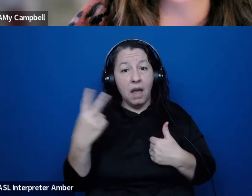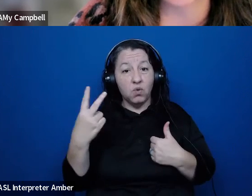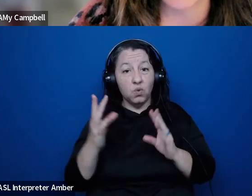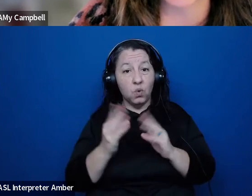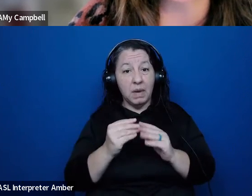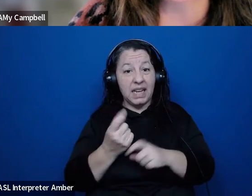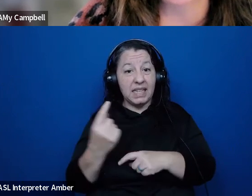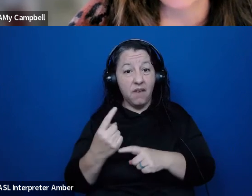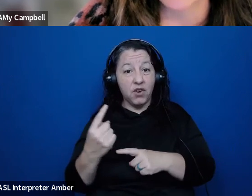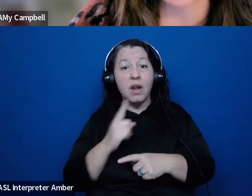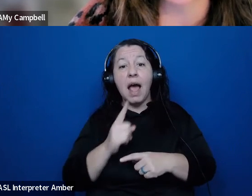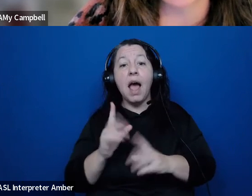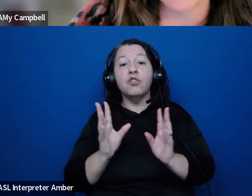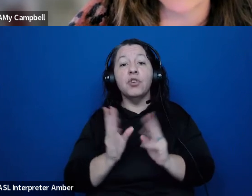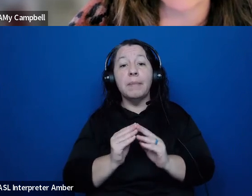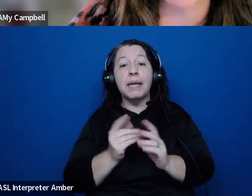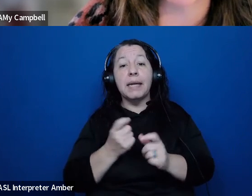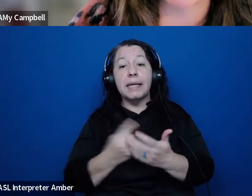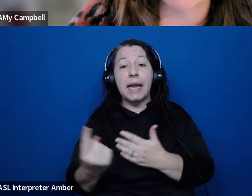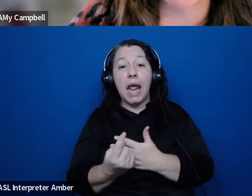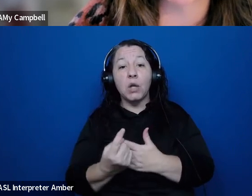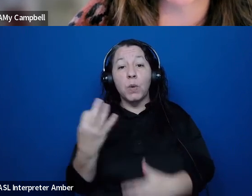actually meeting next Friday on December 9th.